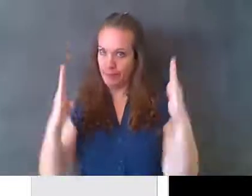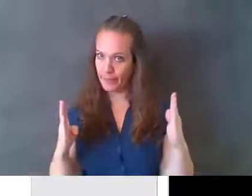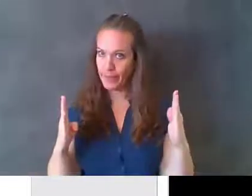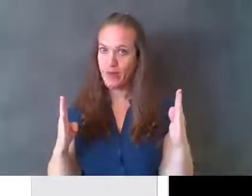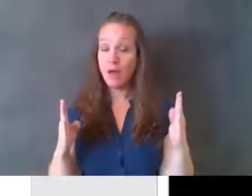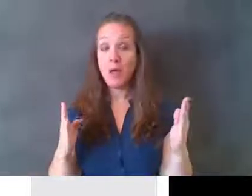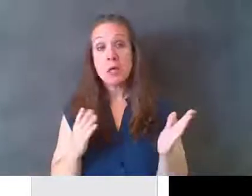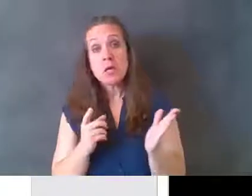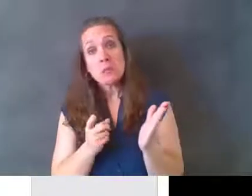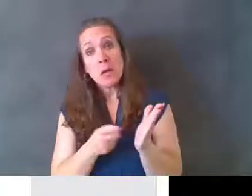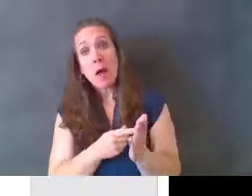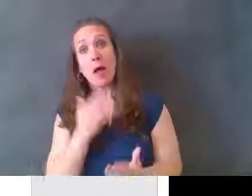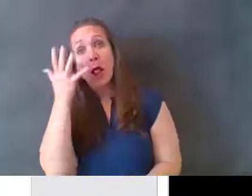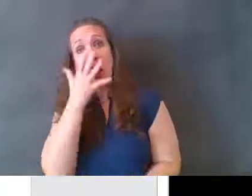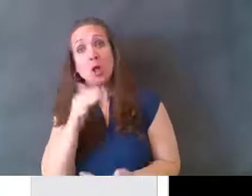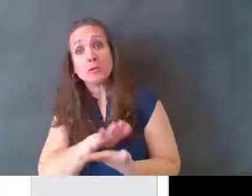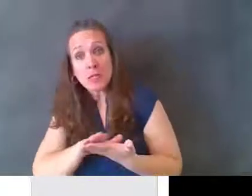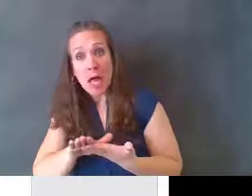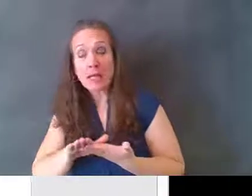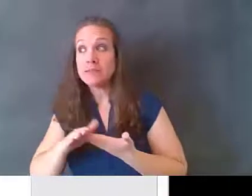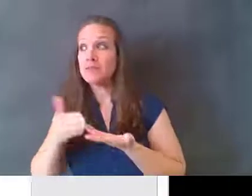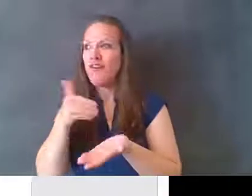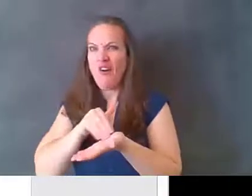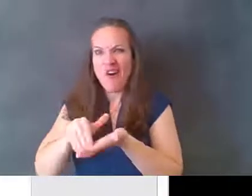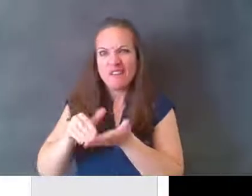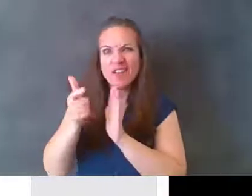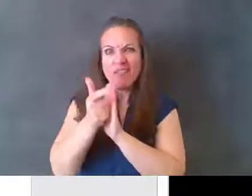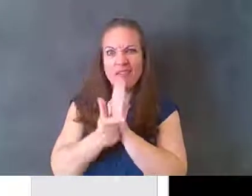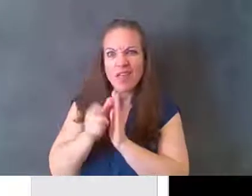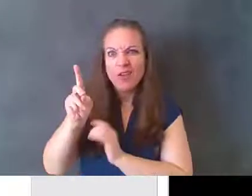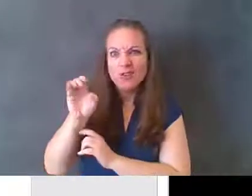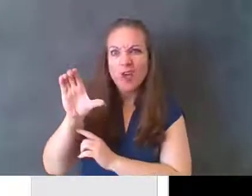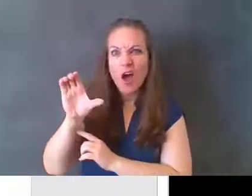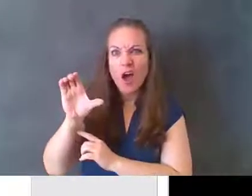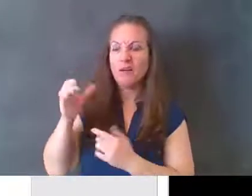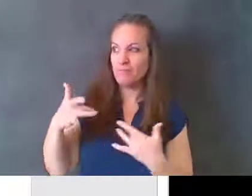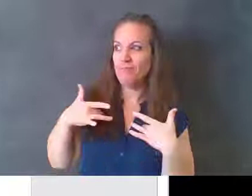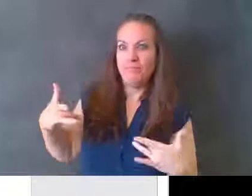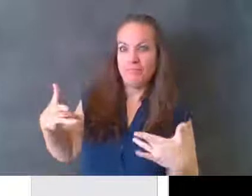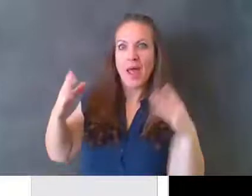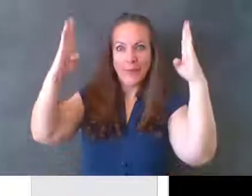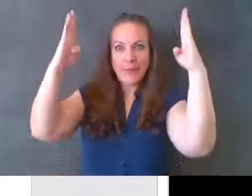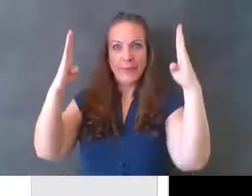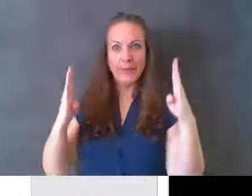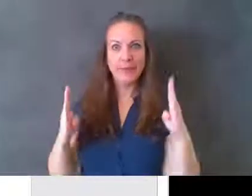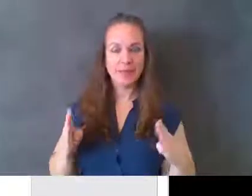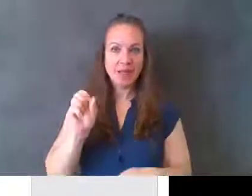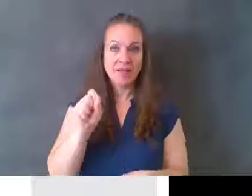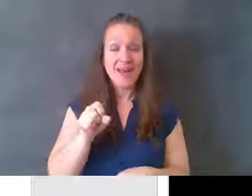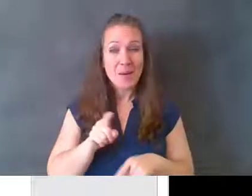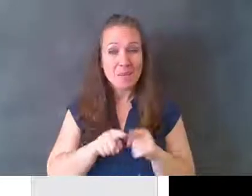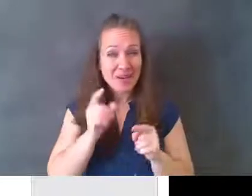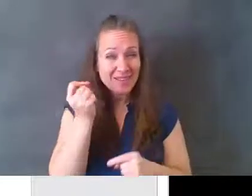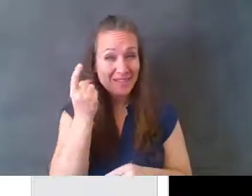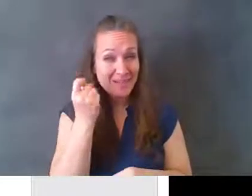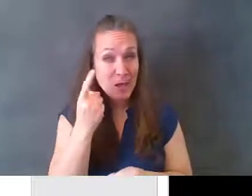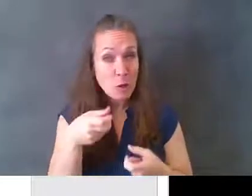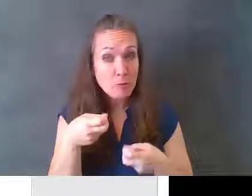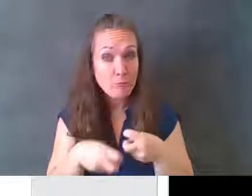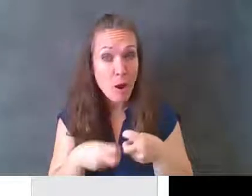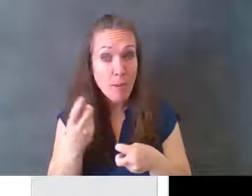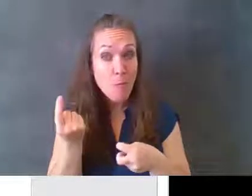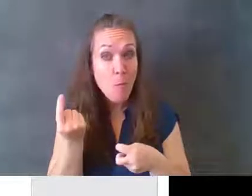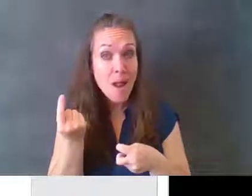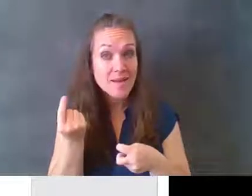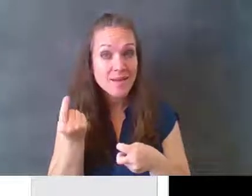commonly, legal documents are frequently done in justified fonts. But the trouble with justifying your fonts is it